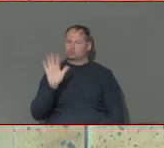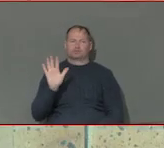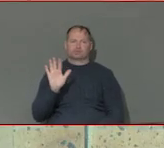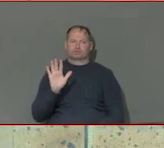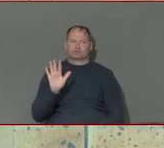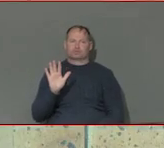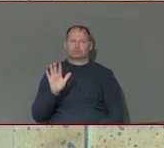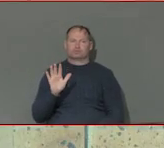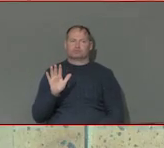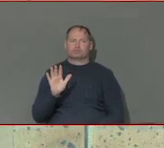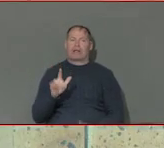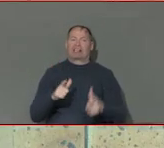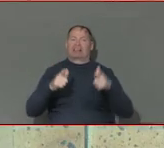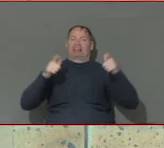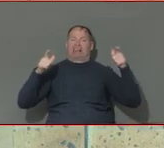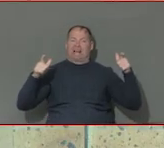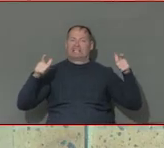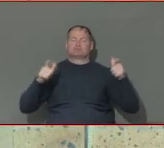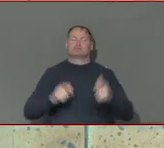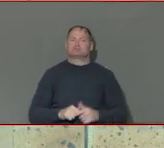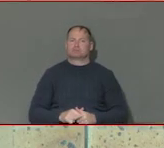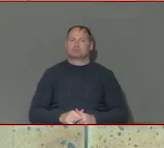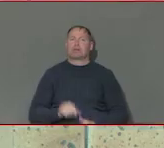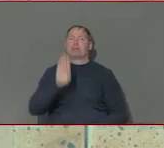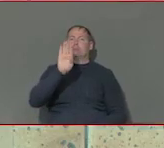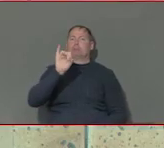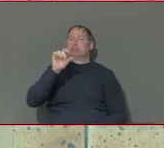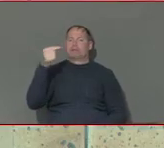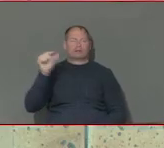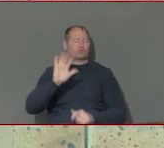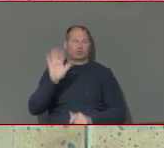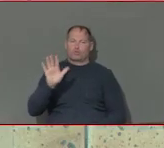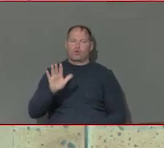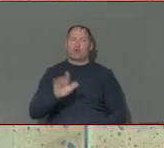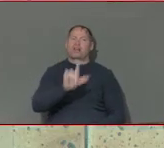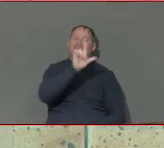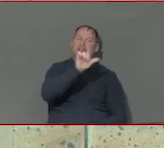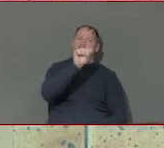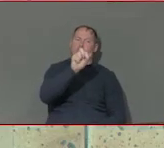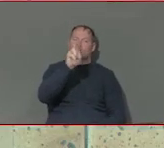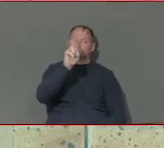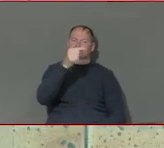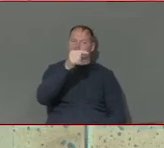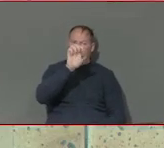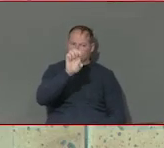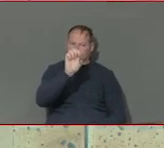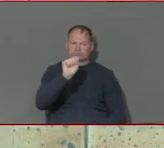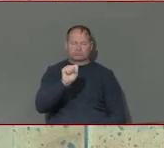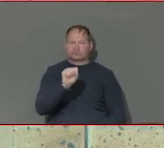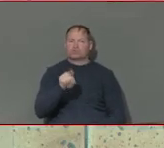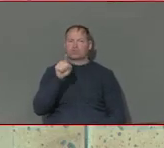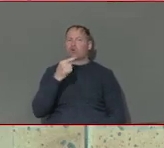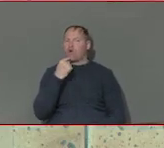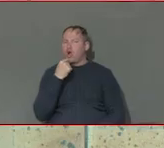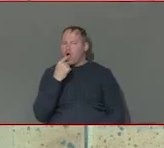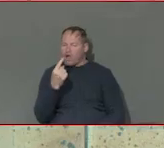your answers having the word big in any of your answers. Whether it's the canines, whether it's the